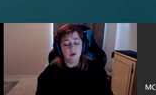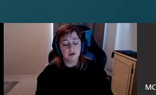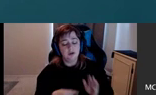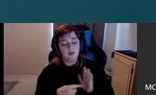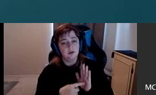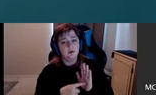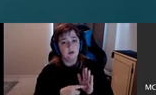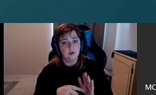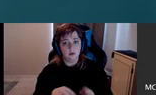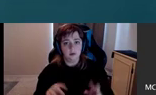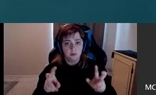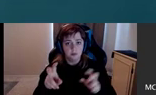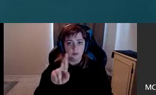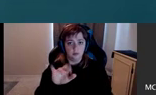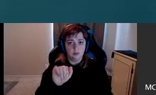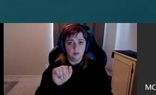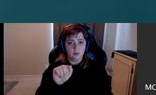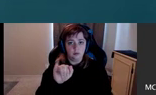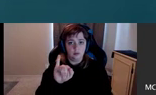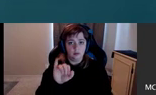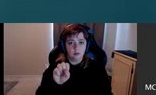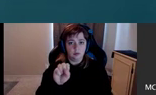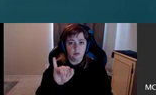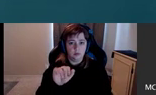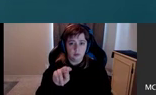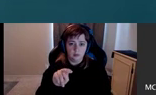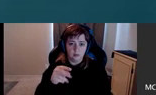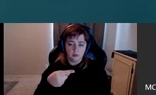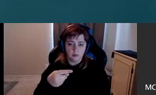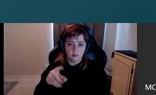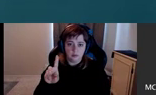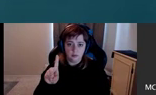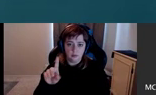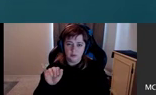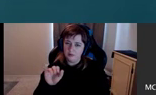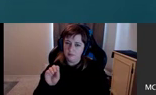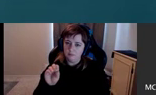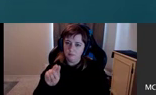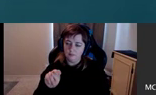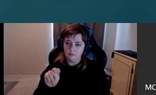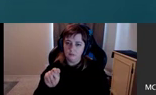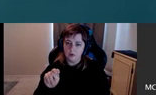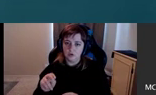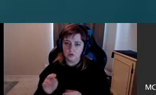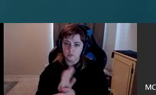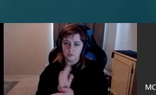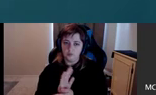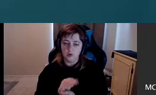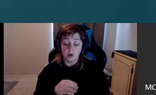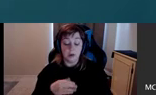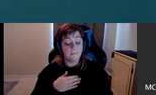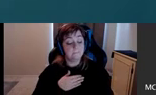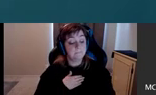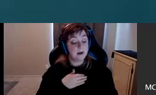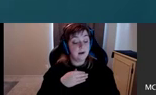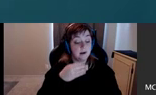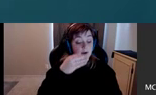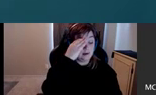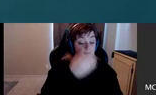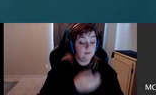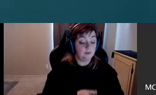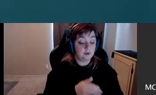really cool to share, despite my son doesn't look like me. My daughter looks like me. My son looks like my husband, blonde hair, blue